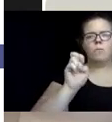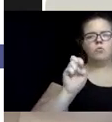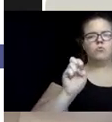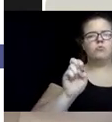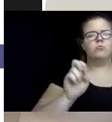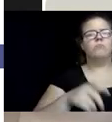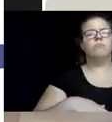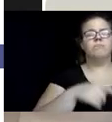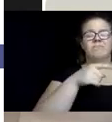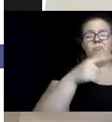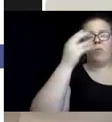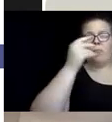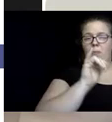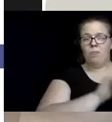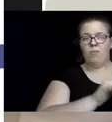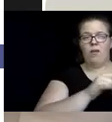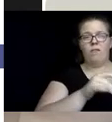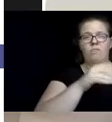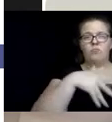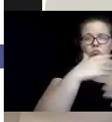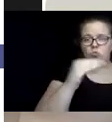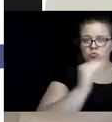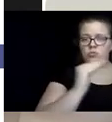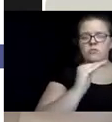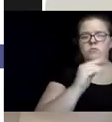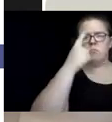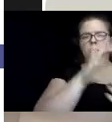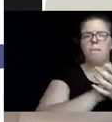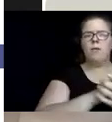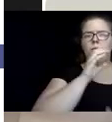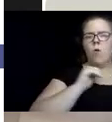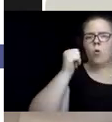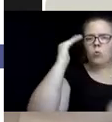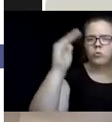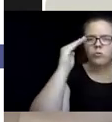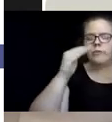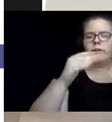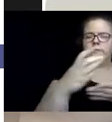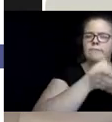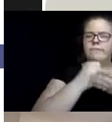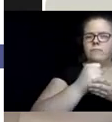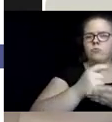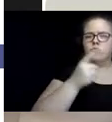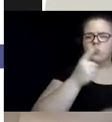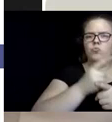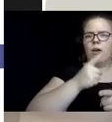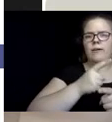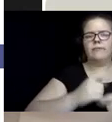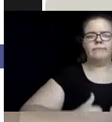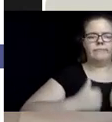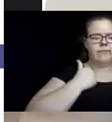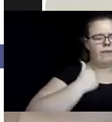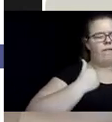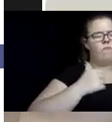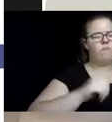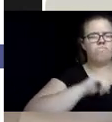about elder abuse and social justice, we believe that older adults deserve the right to live with dignity and respect, free of